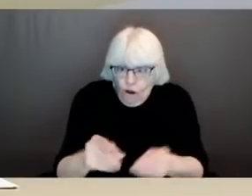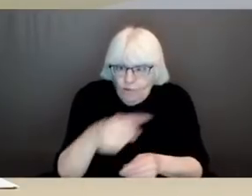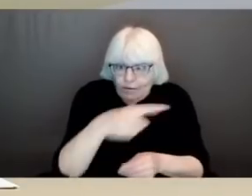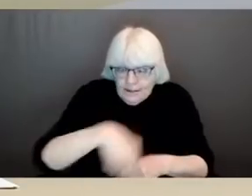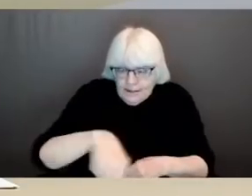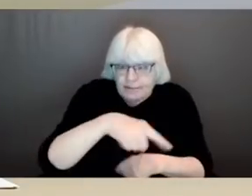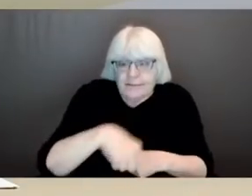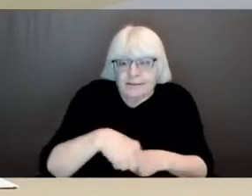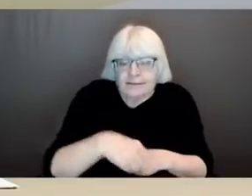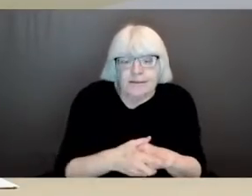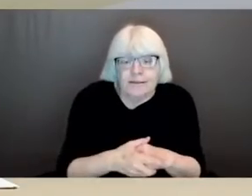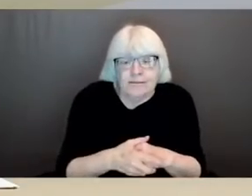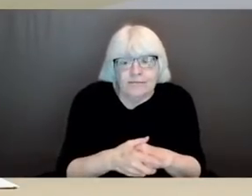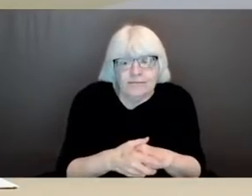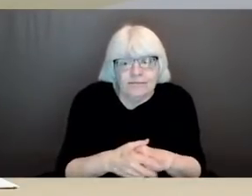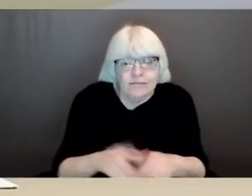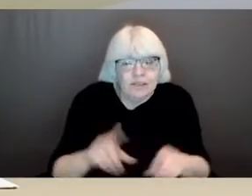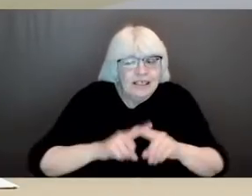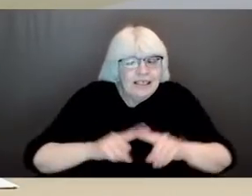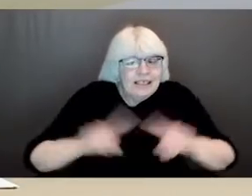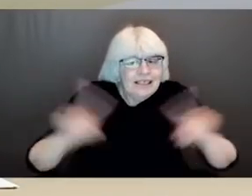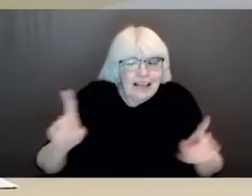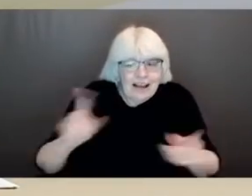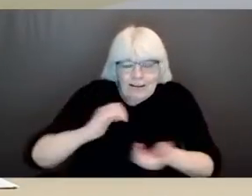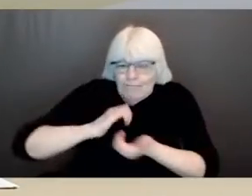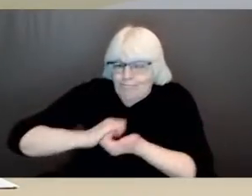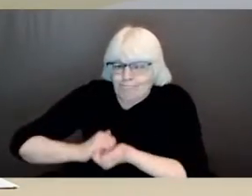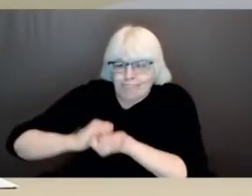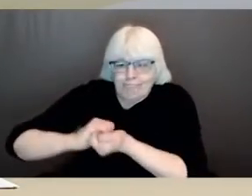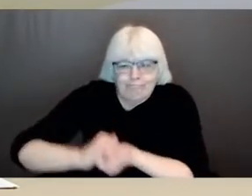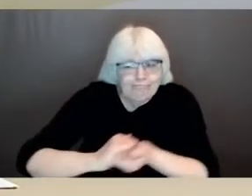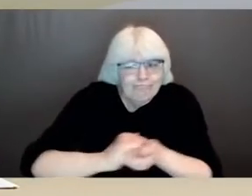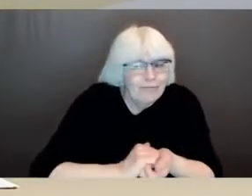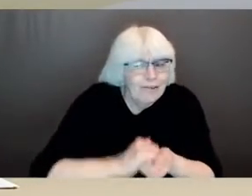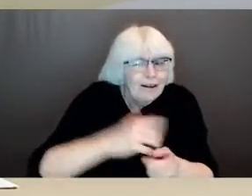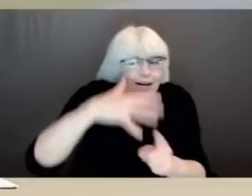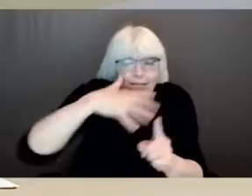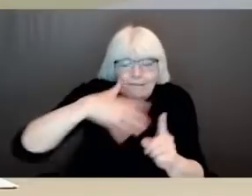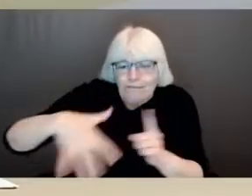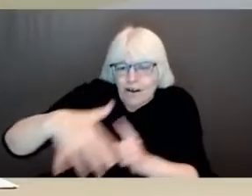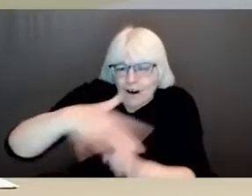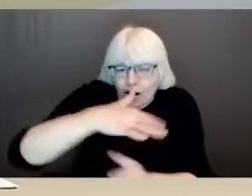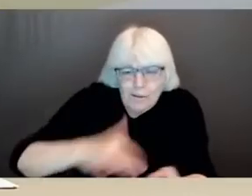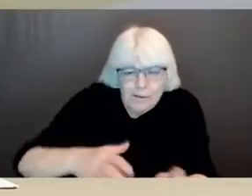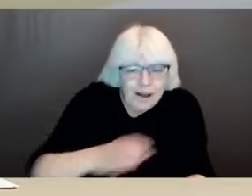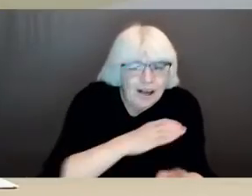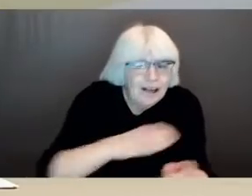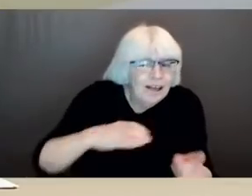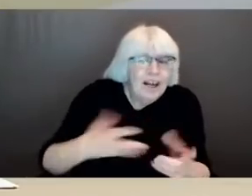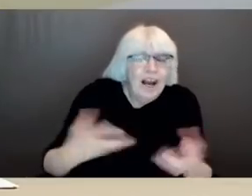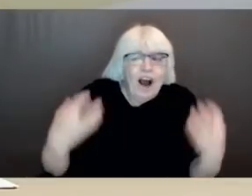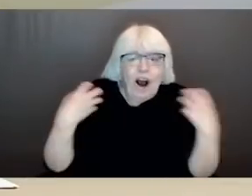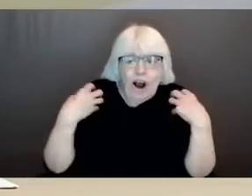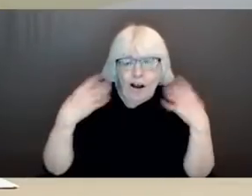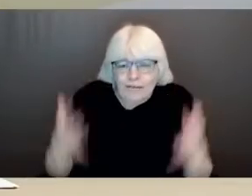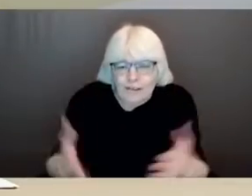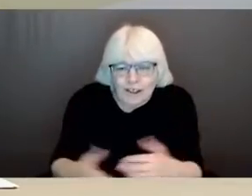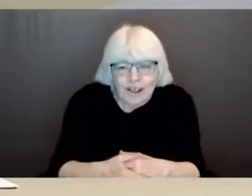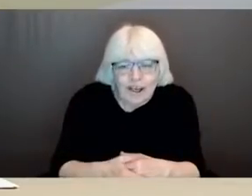different partners. There's with our environmental health officers and liquor inspectors